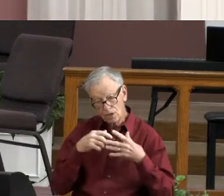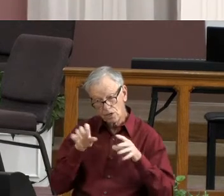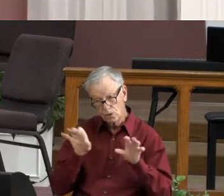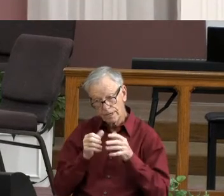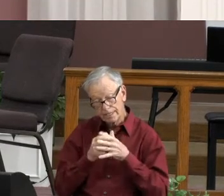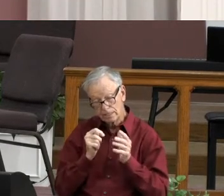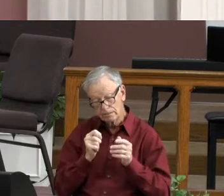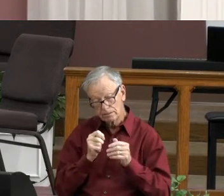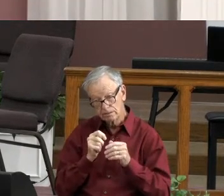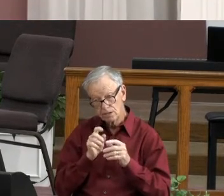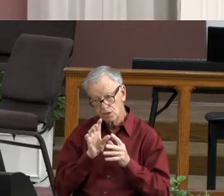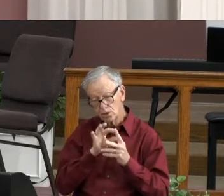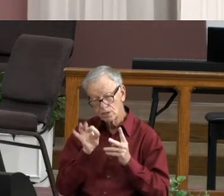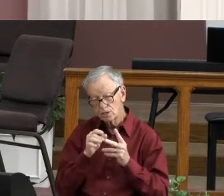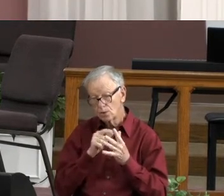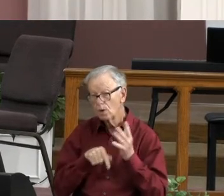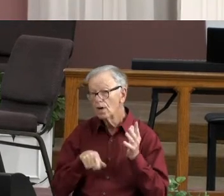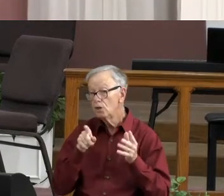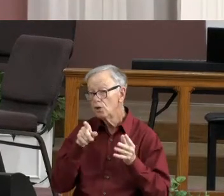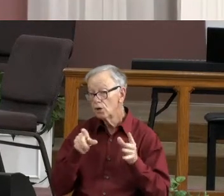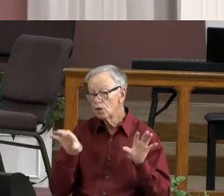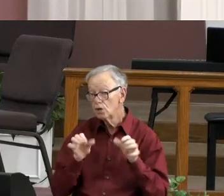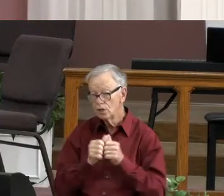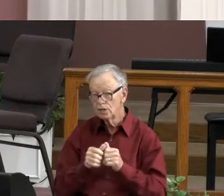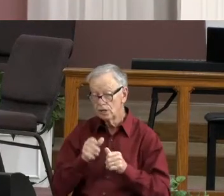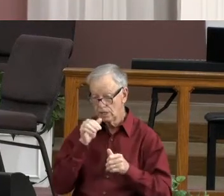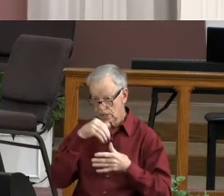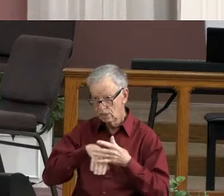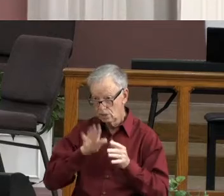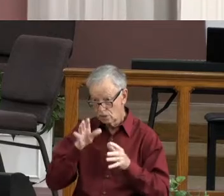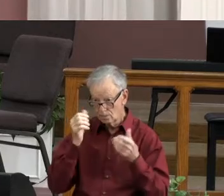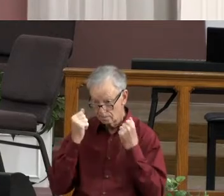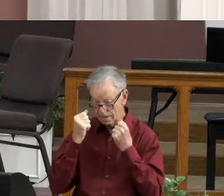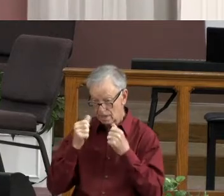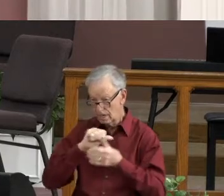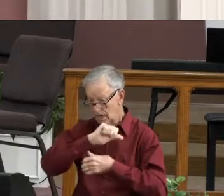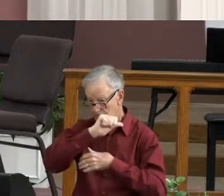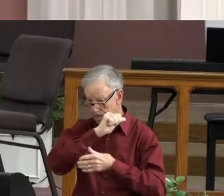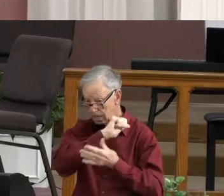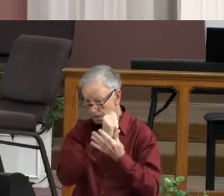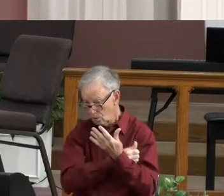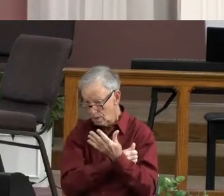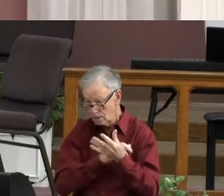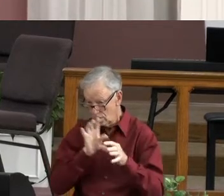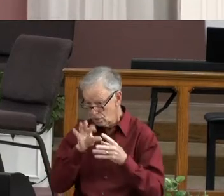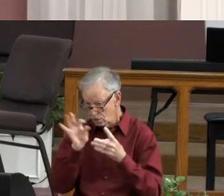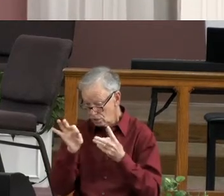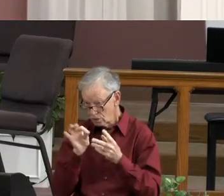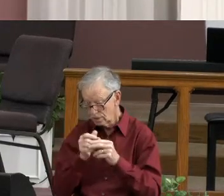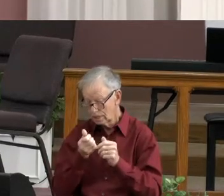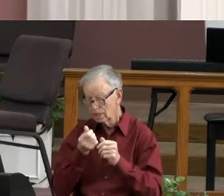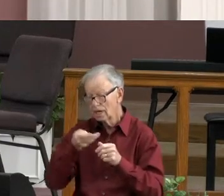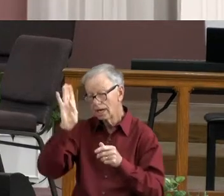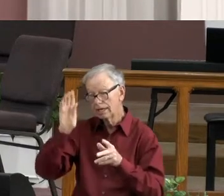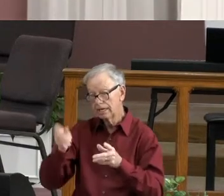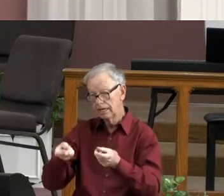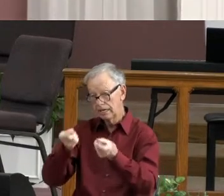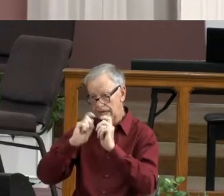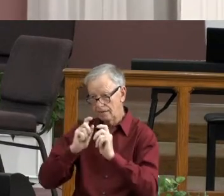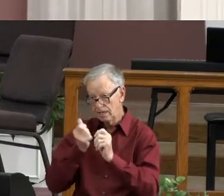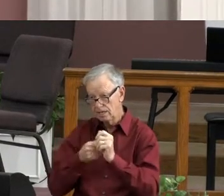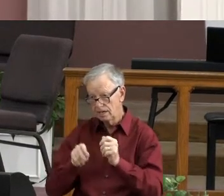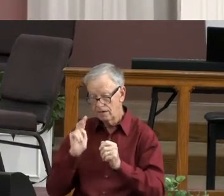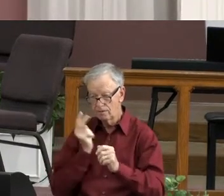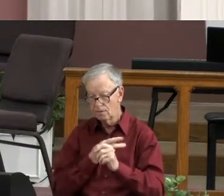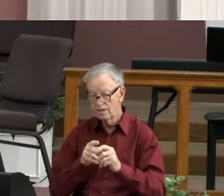to do? It's within your power and authority to choose. God gave each and every one of us the free